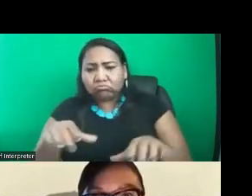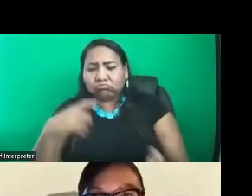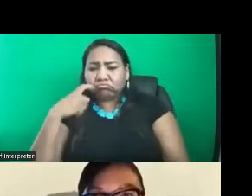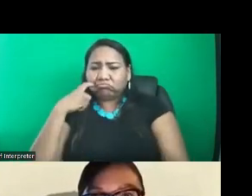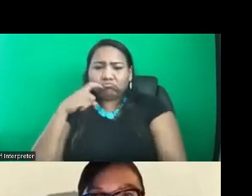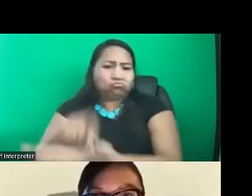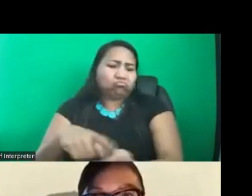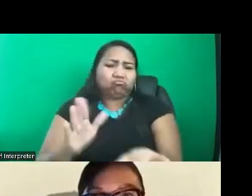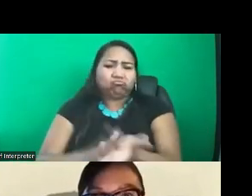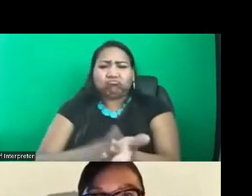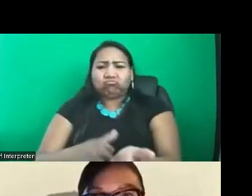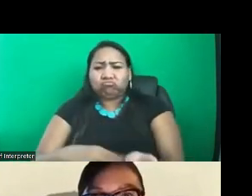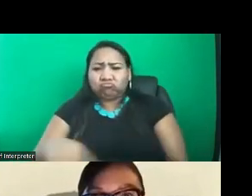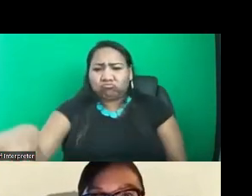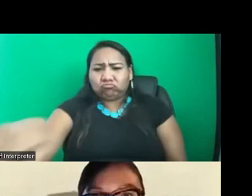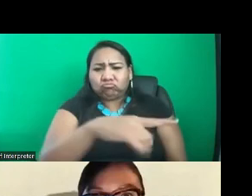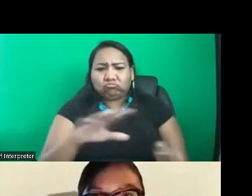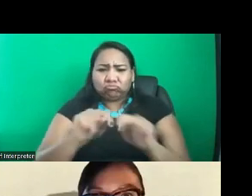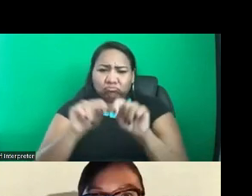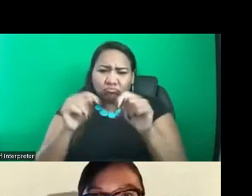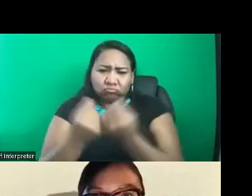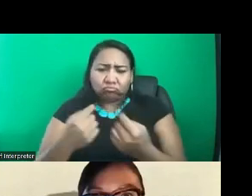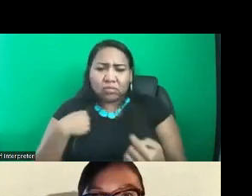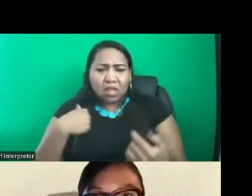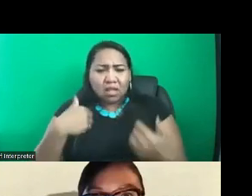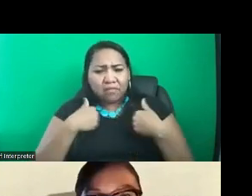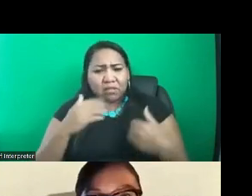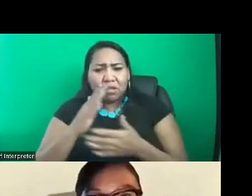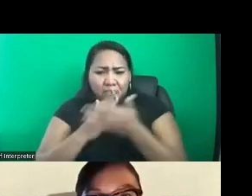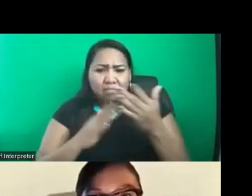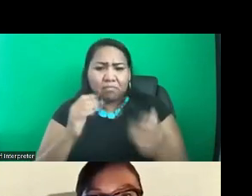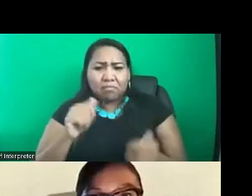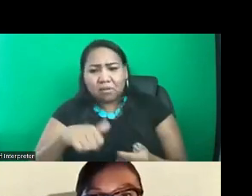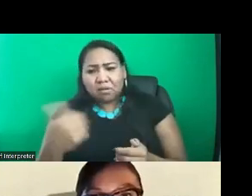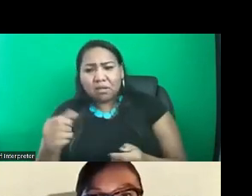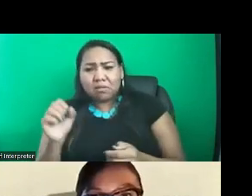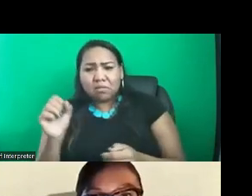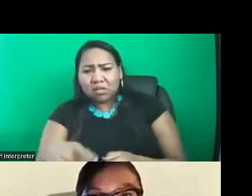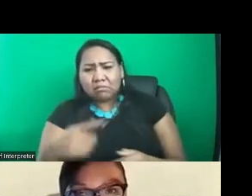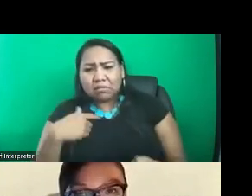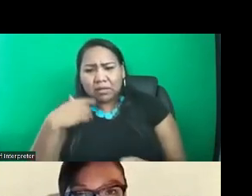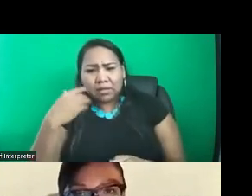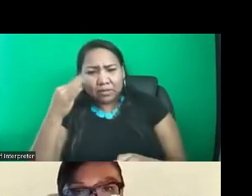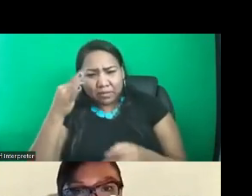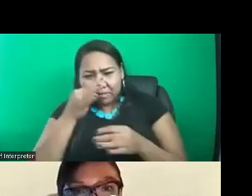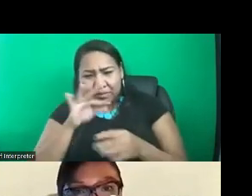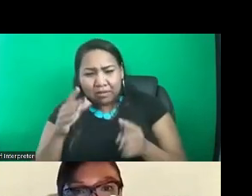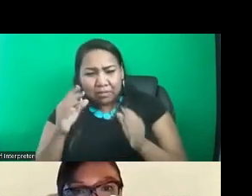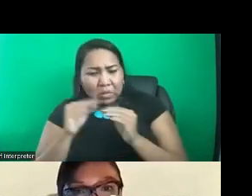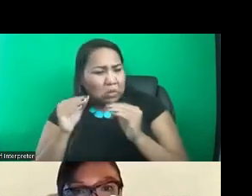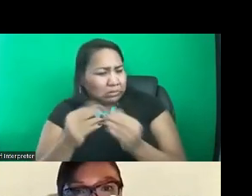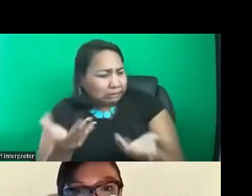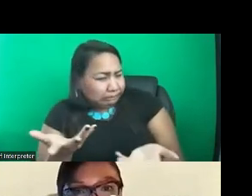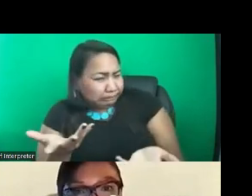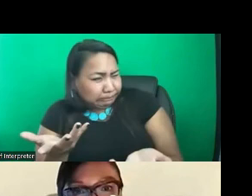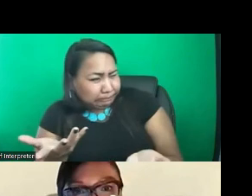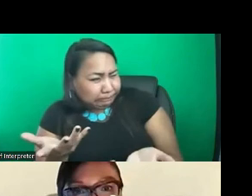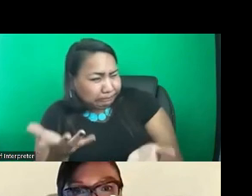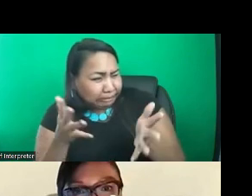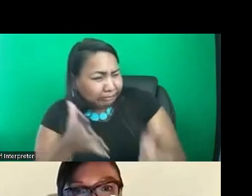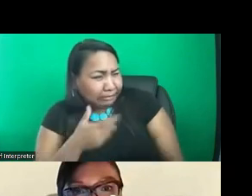then I do have a couple of other questions. I know we have a few more minutes.